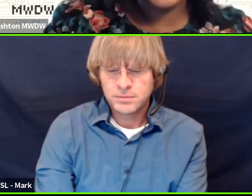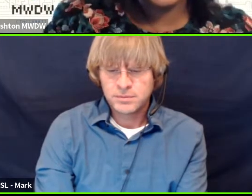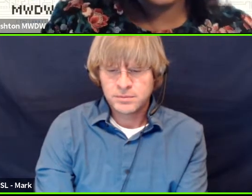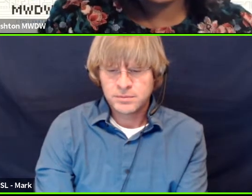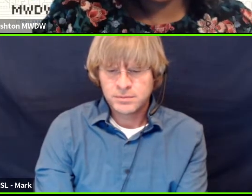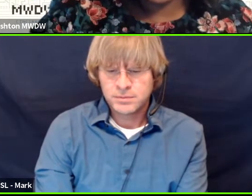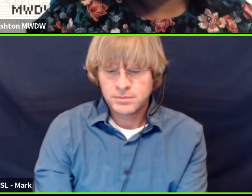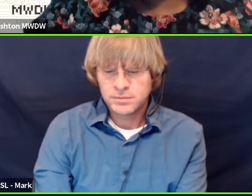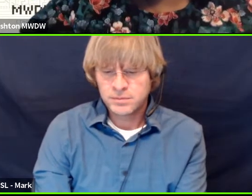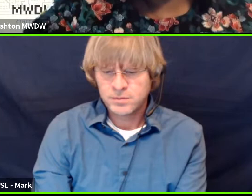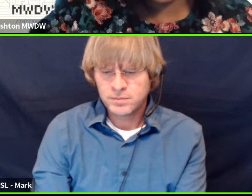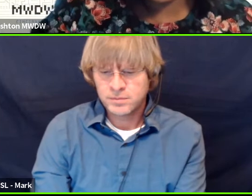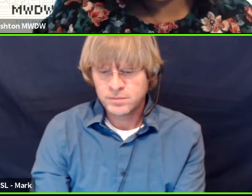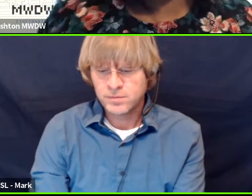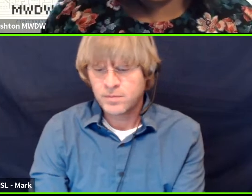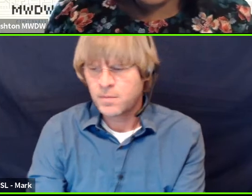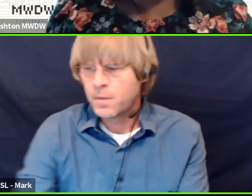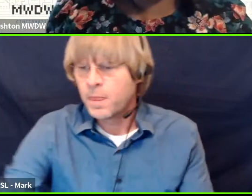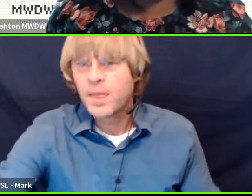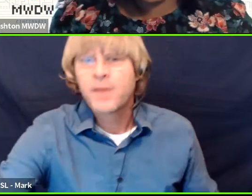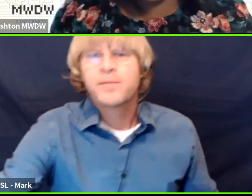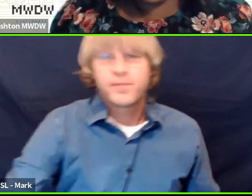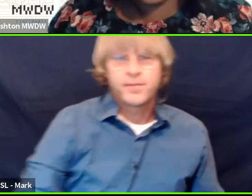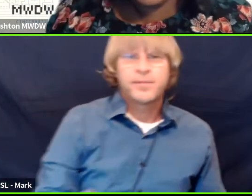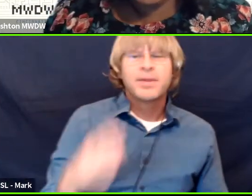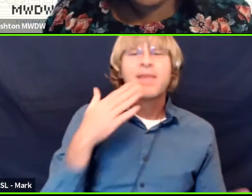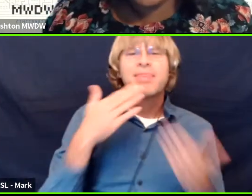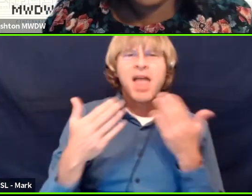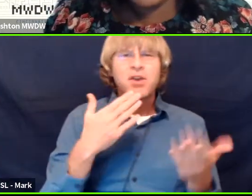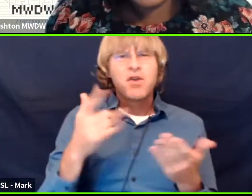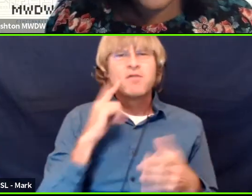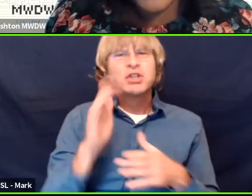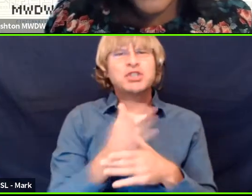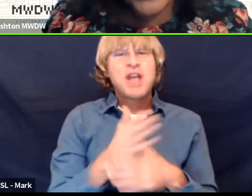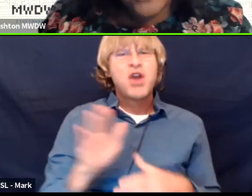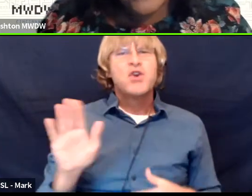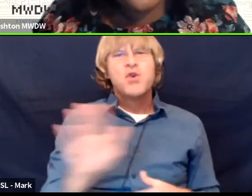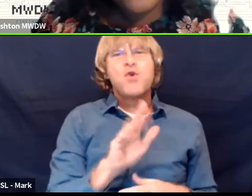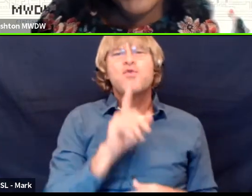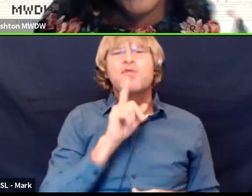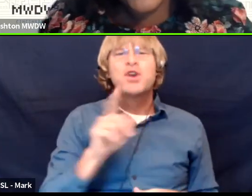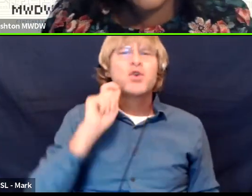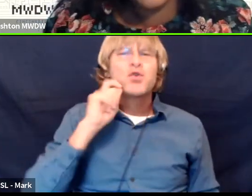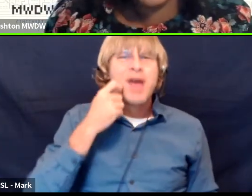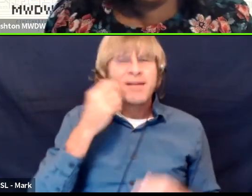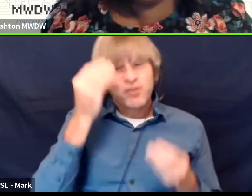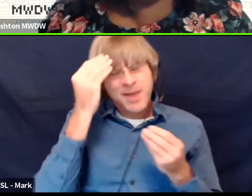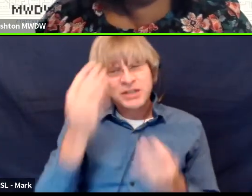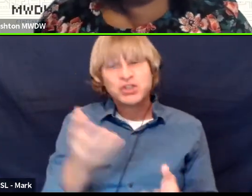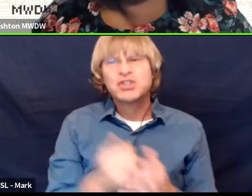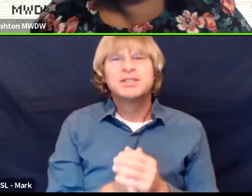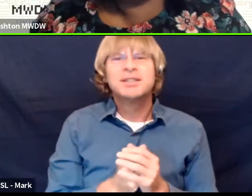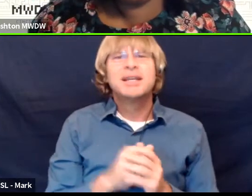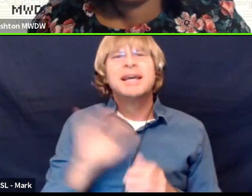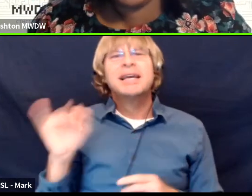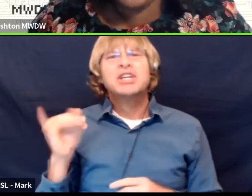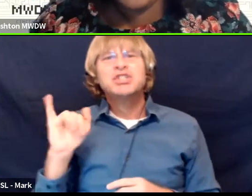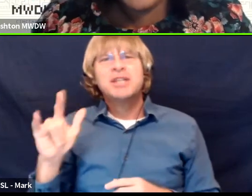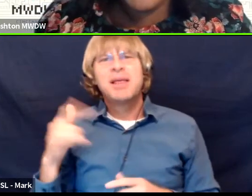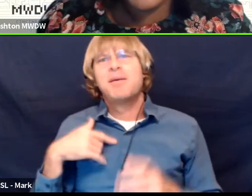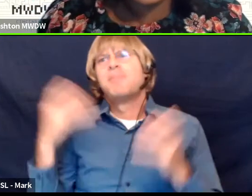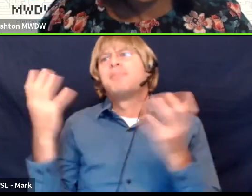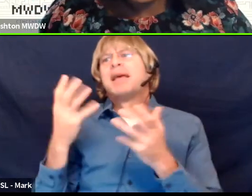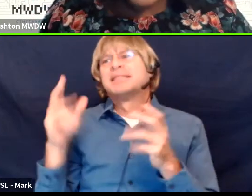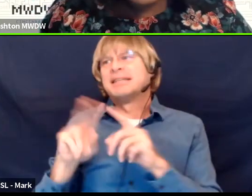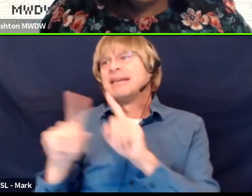Great. Well, thank you so much to Jill and Jermaine for sharing all of this really, really great information. Jill, I'm just so amazed by